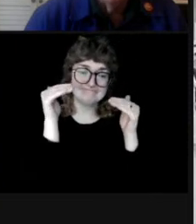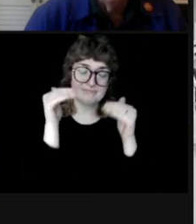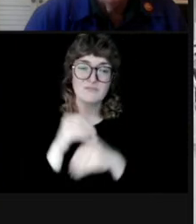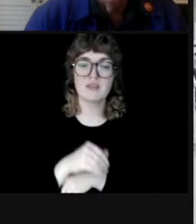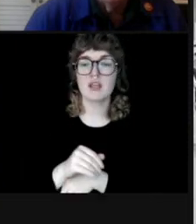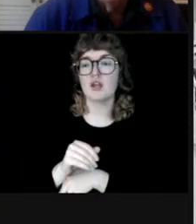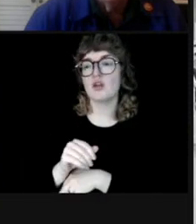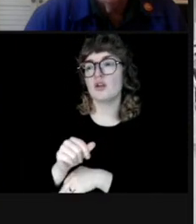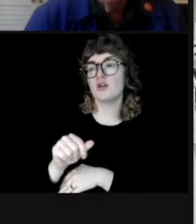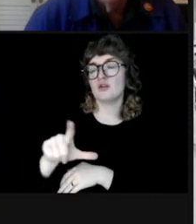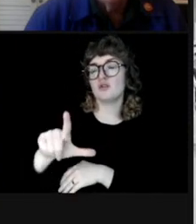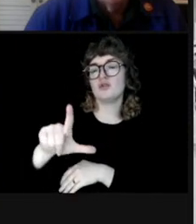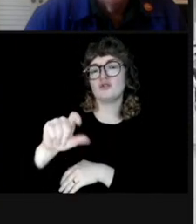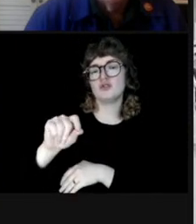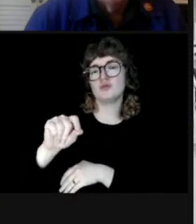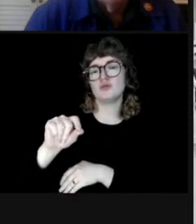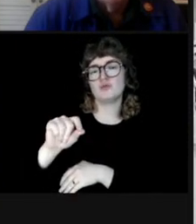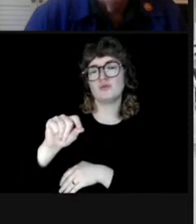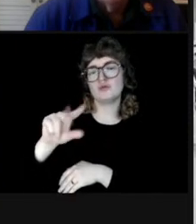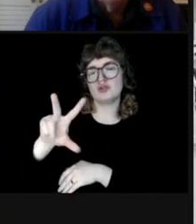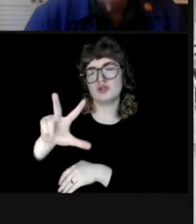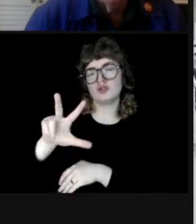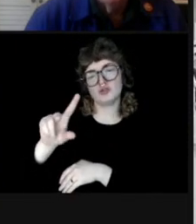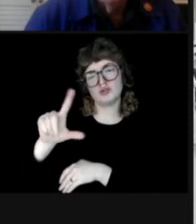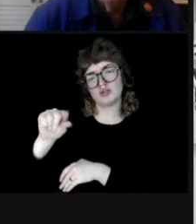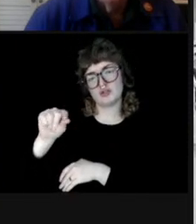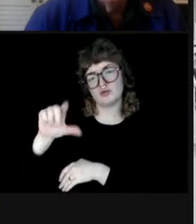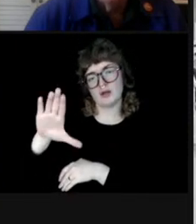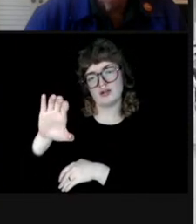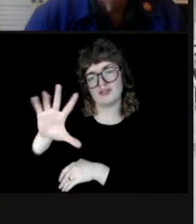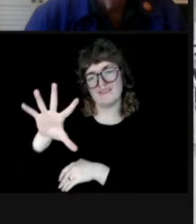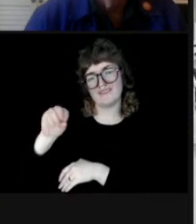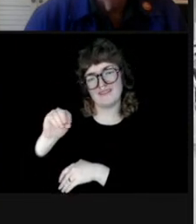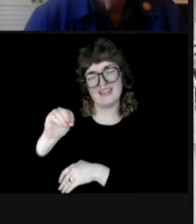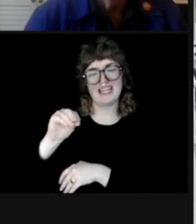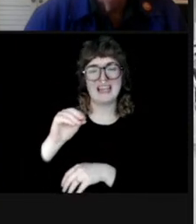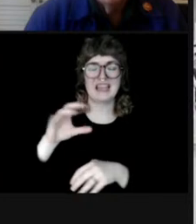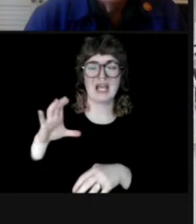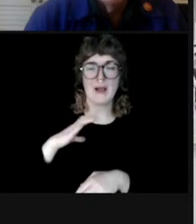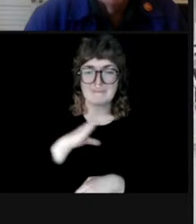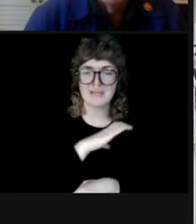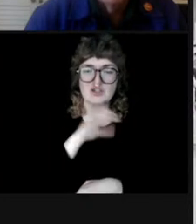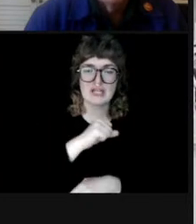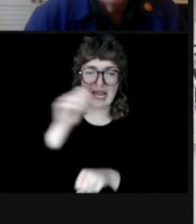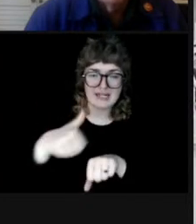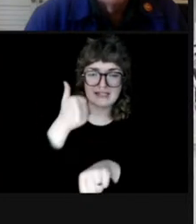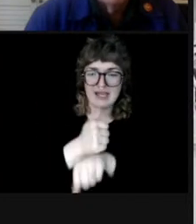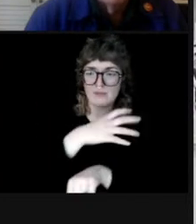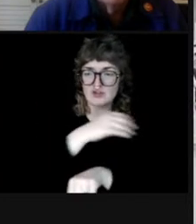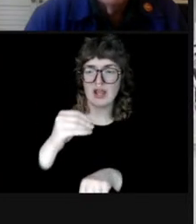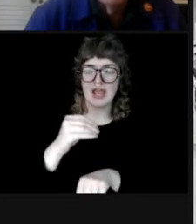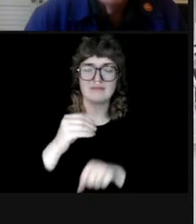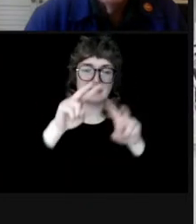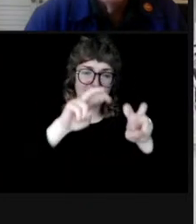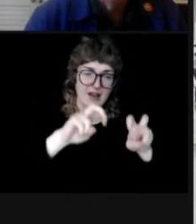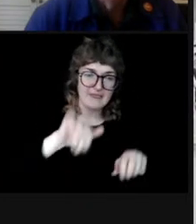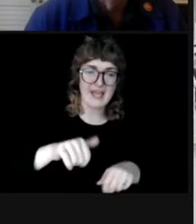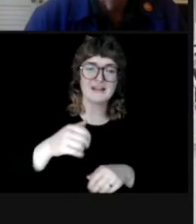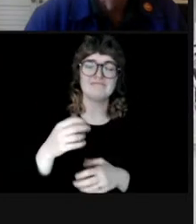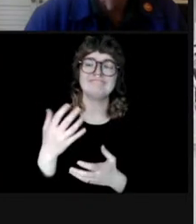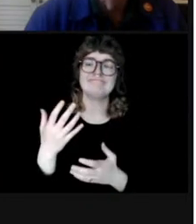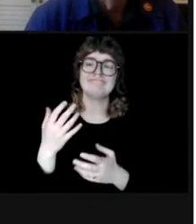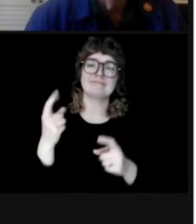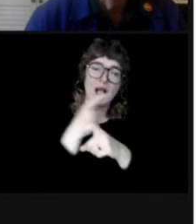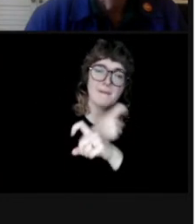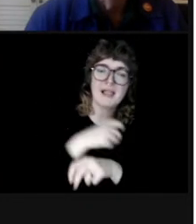can find a way to give full credit to all the immigrants who have given us a rich and complex history. Next.